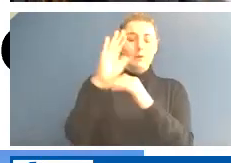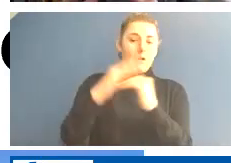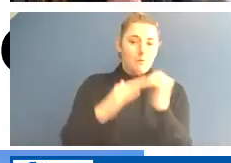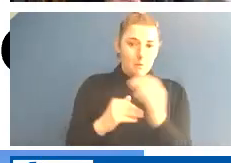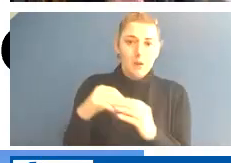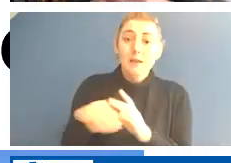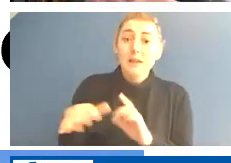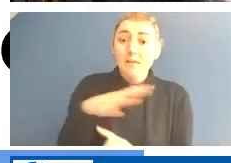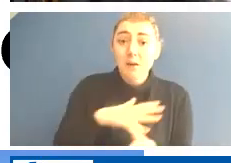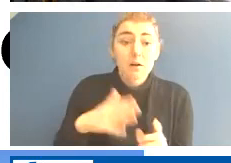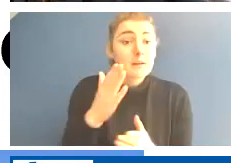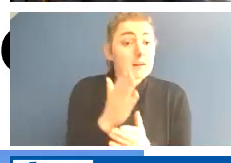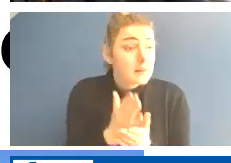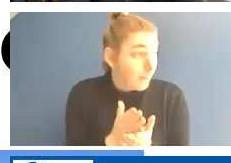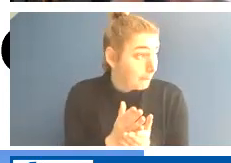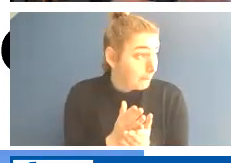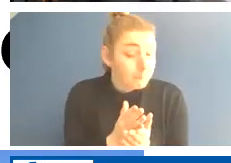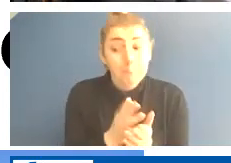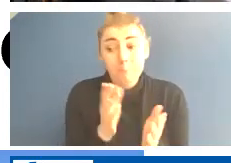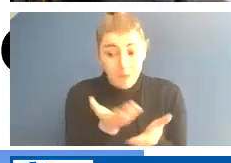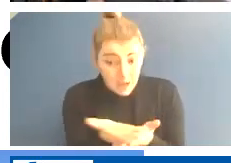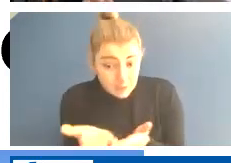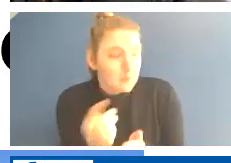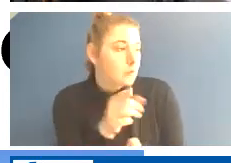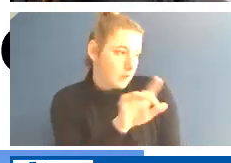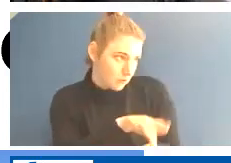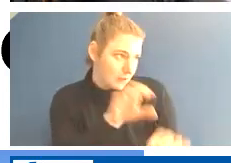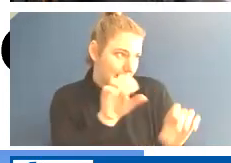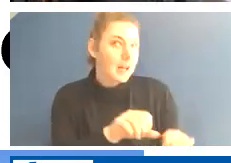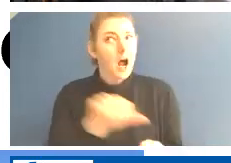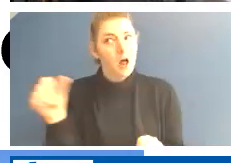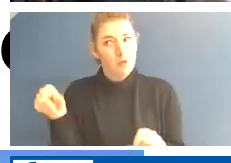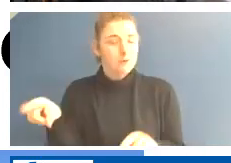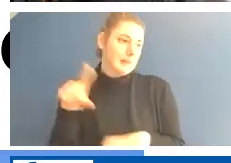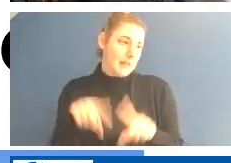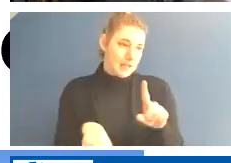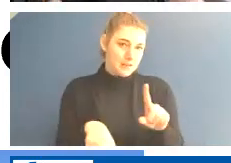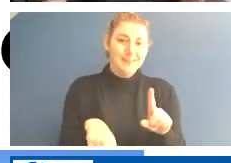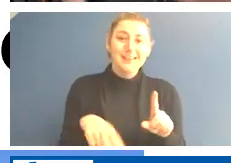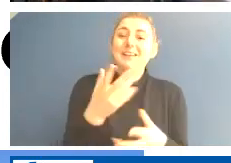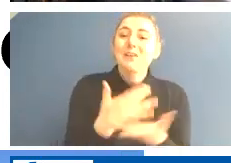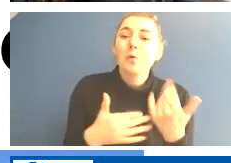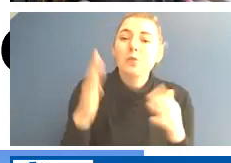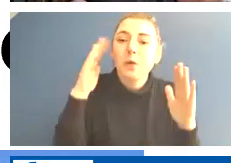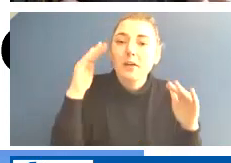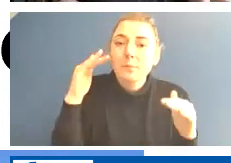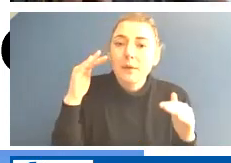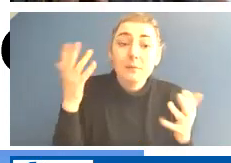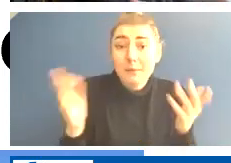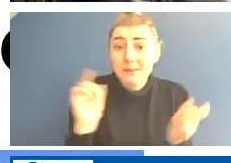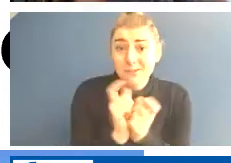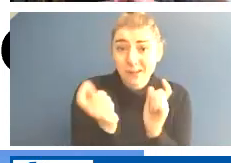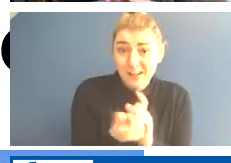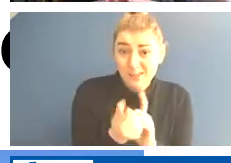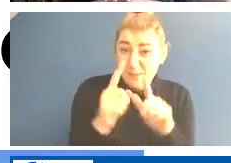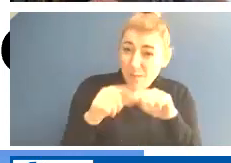Some items and exhibits can be touched, but others should not. So this is a social expectation that may change from room